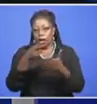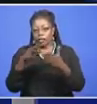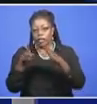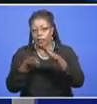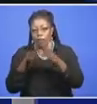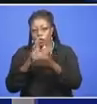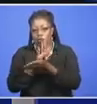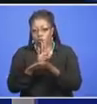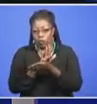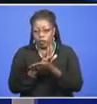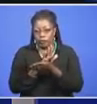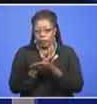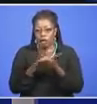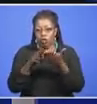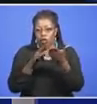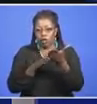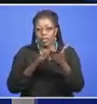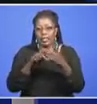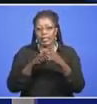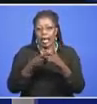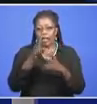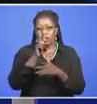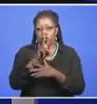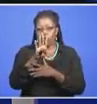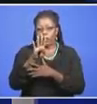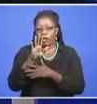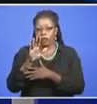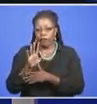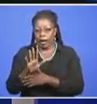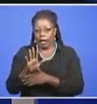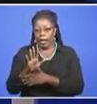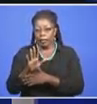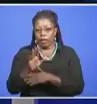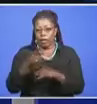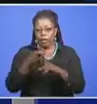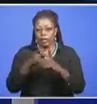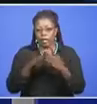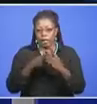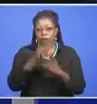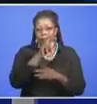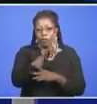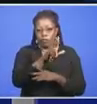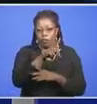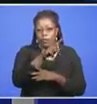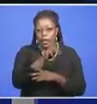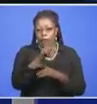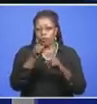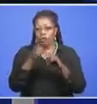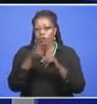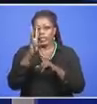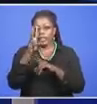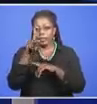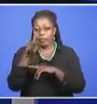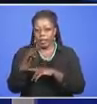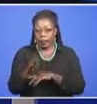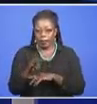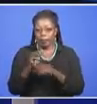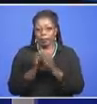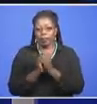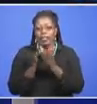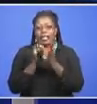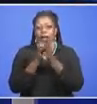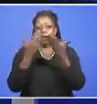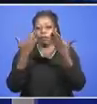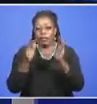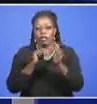through the 17th. Registration begins at 2:45 and the camp will run from 3 p.m. to 6 p.m. And that will do it